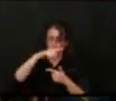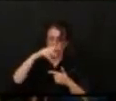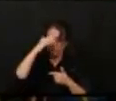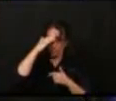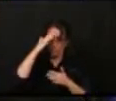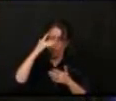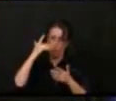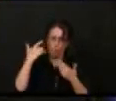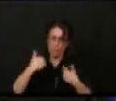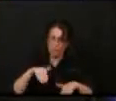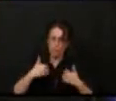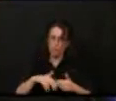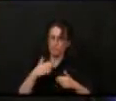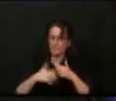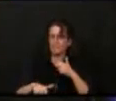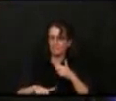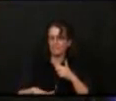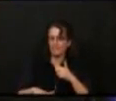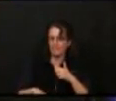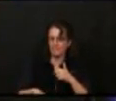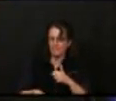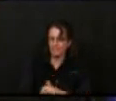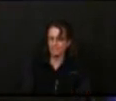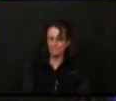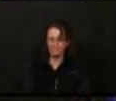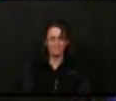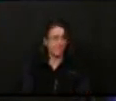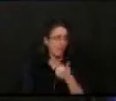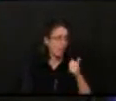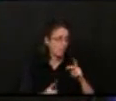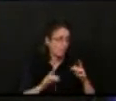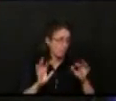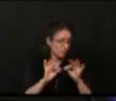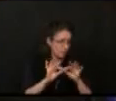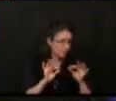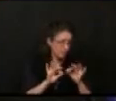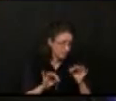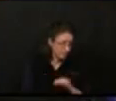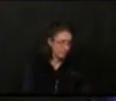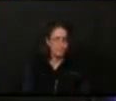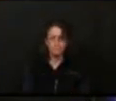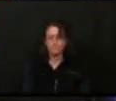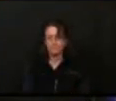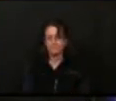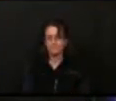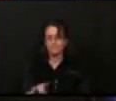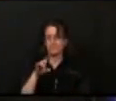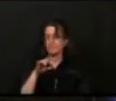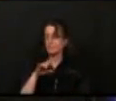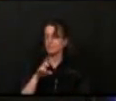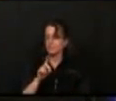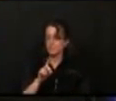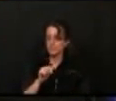Patrick would like to speak to it at all, but those are the issues that I see facing us. One of the things that you mentioned, which I'd